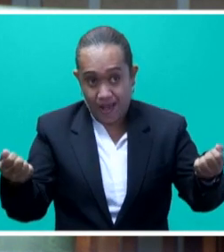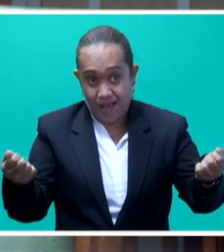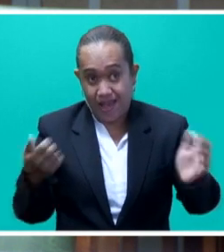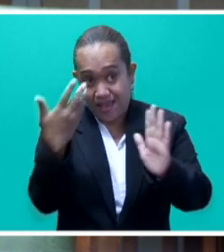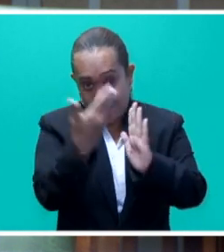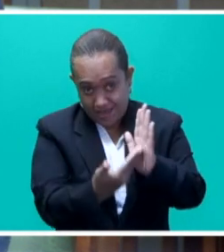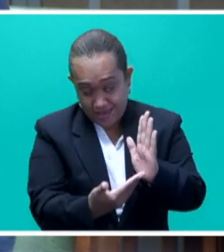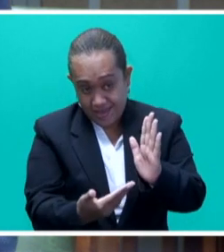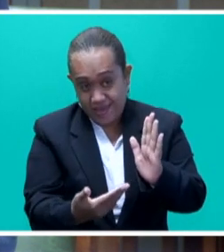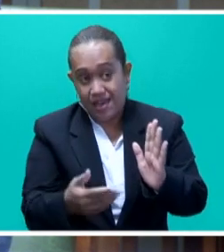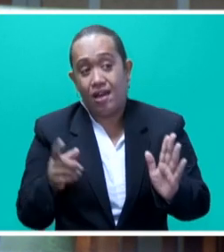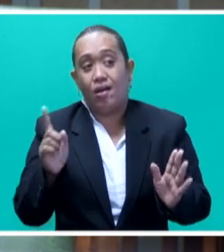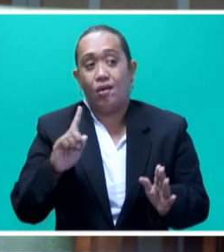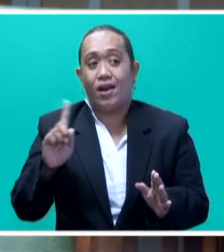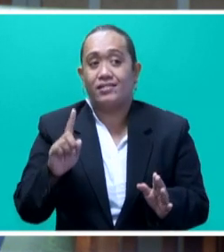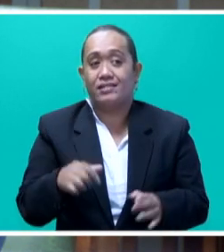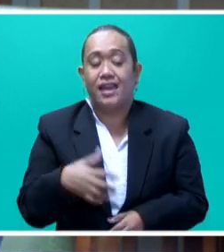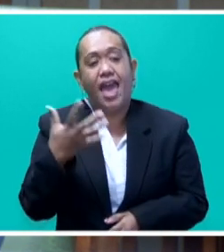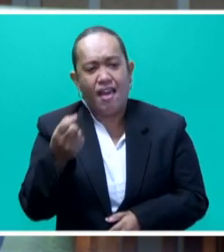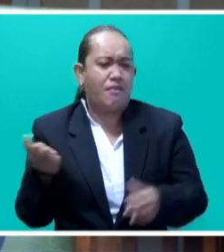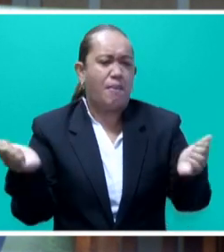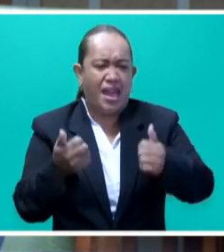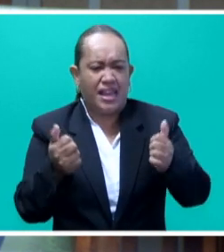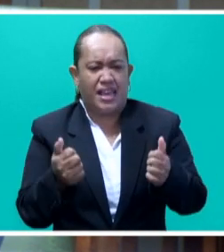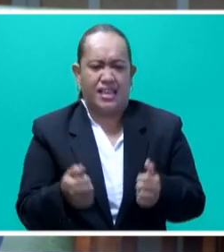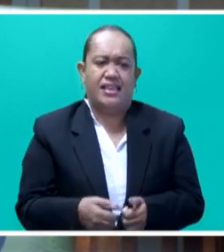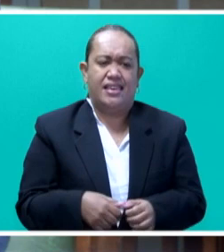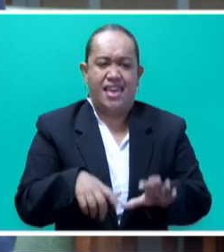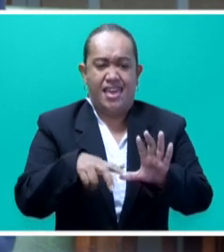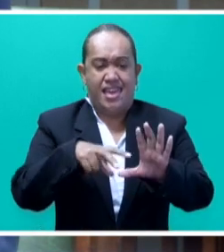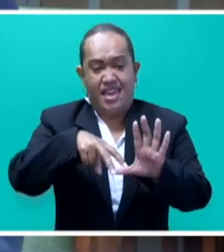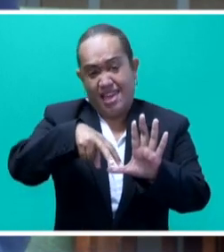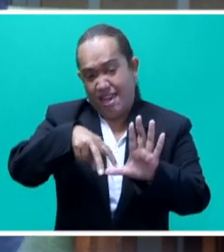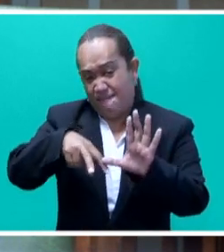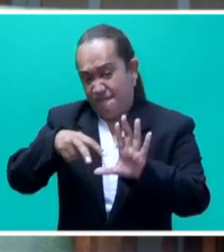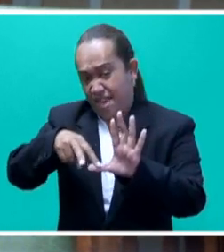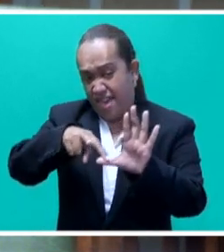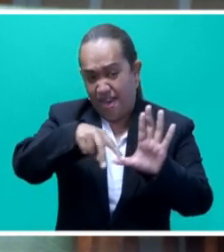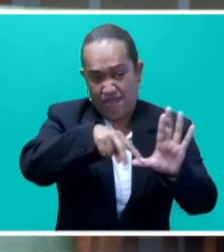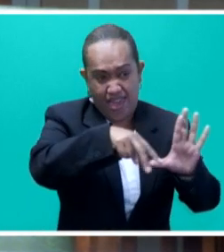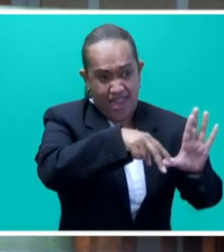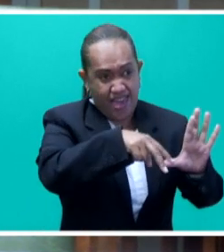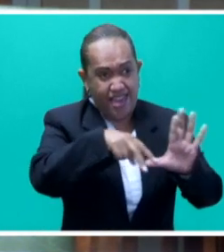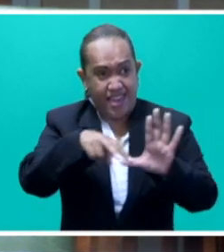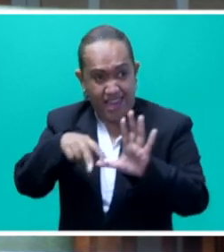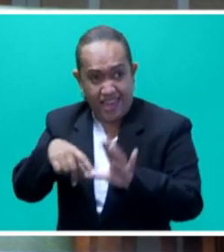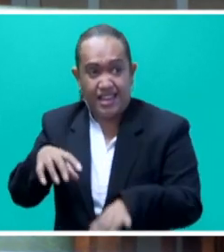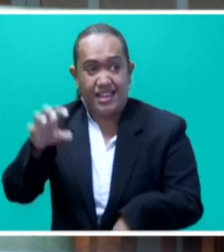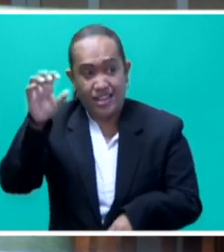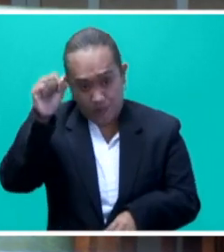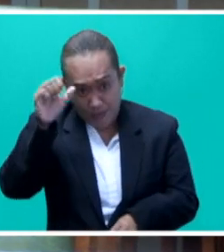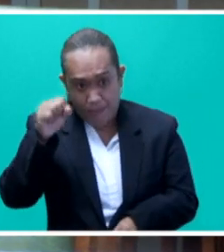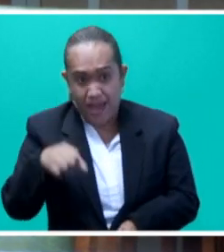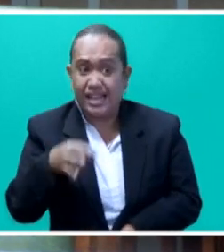with what would one call affairs. The Fiji Times led the charge. Remember the tea lady incident? Front